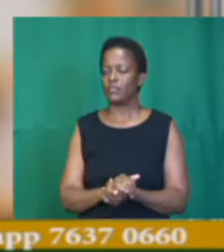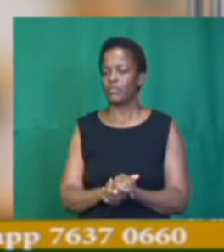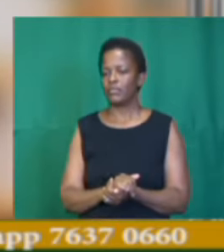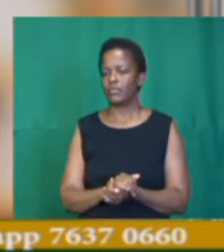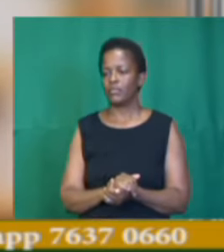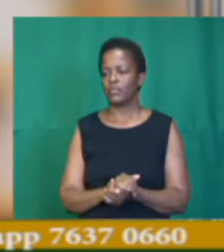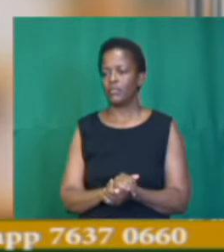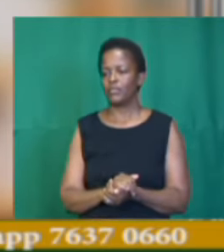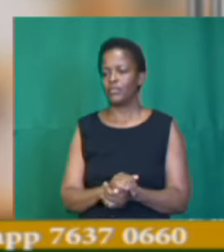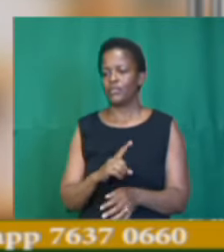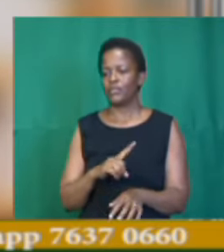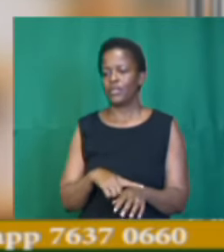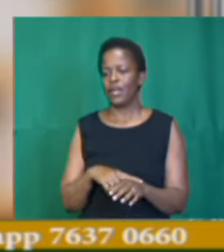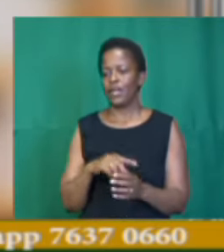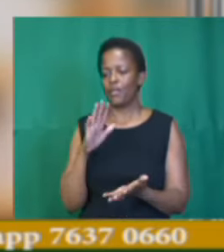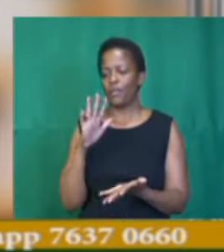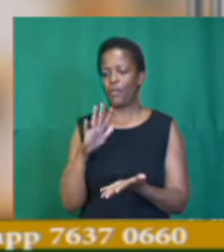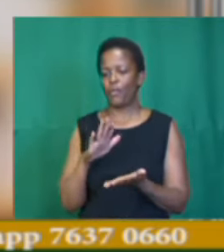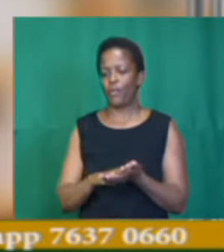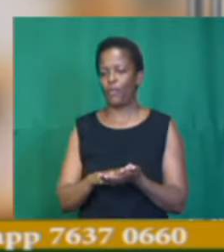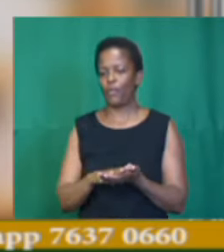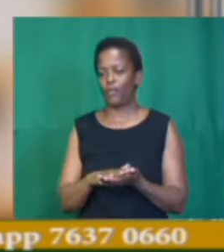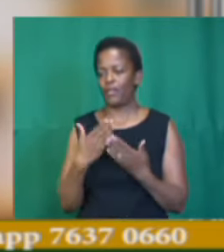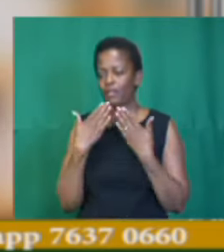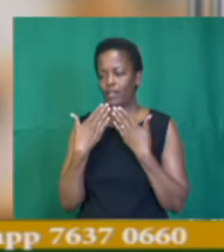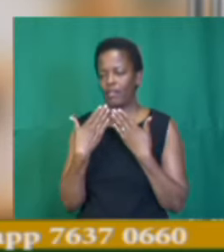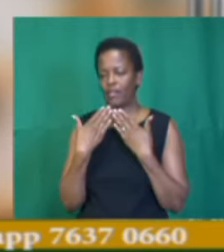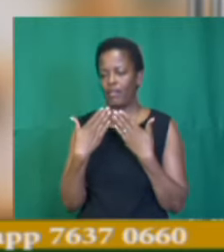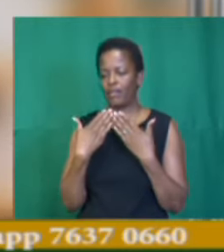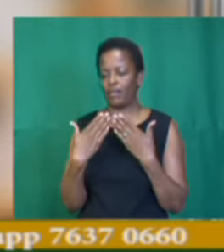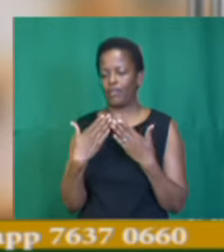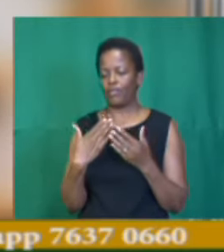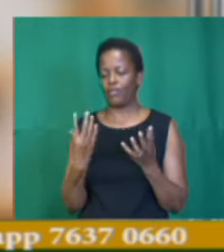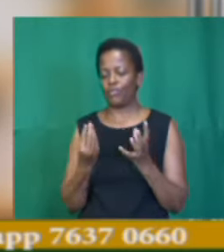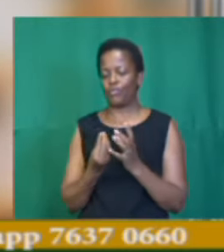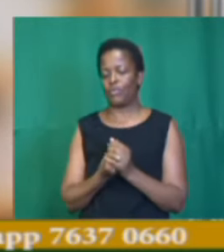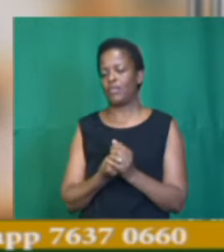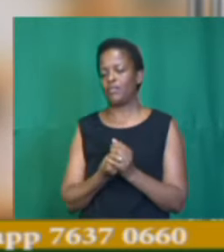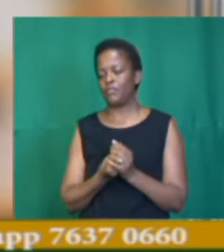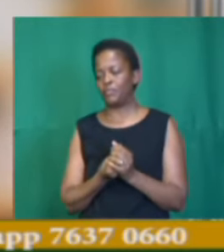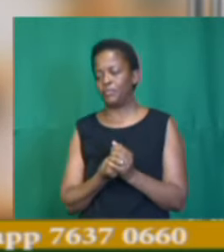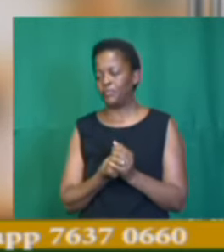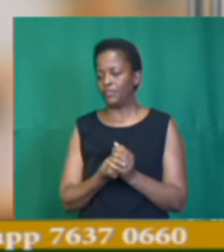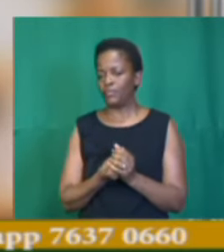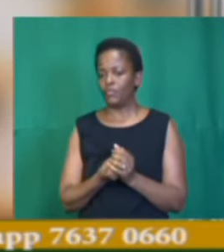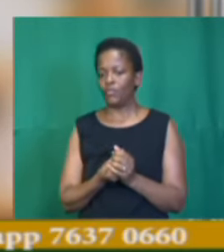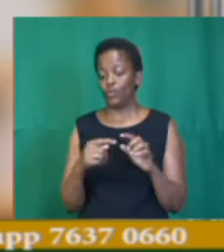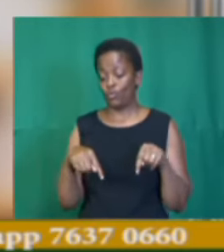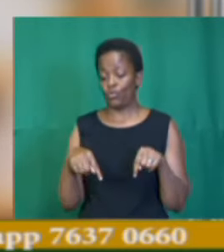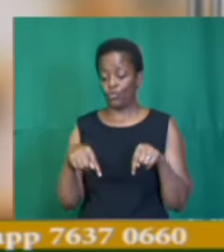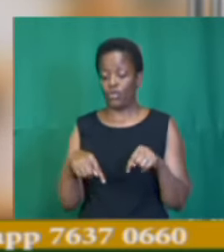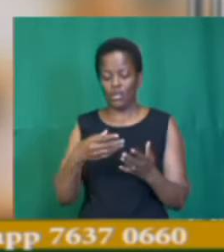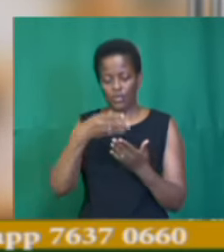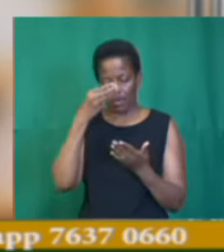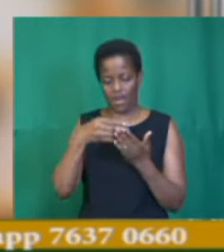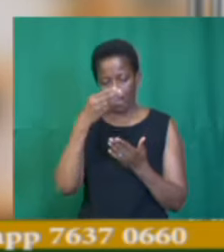enough time, ma'am. So, thank you very much for being with us today. And today we've